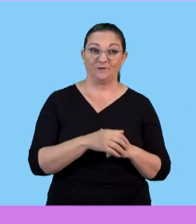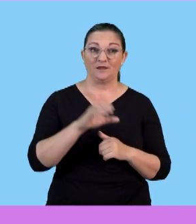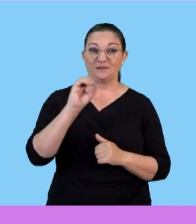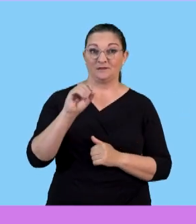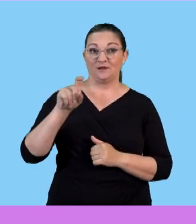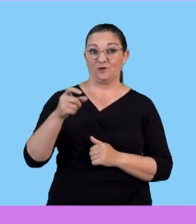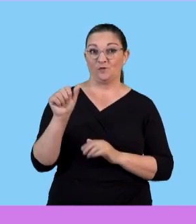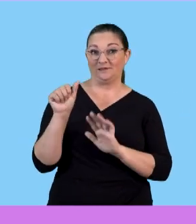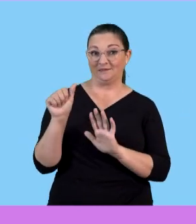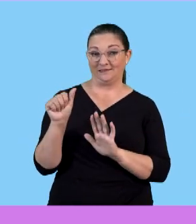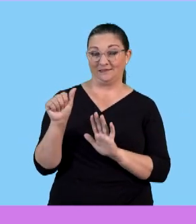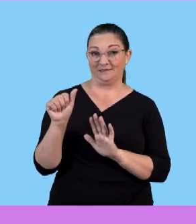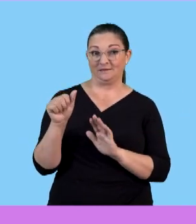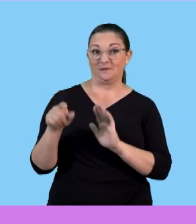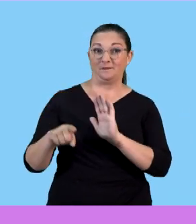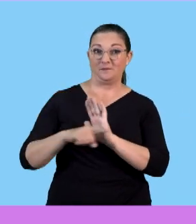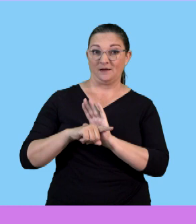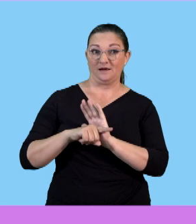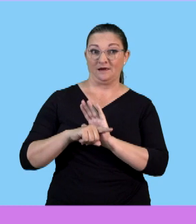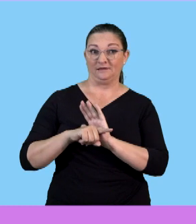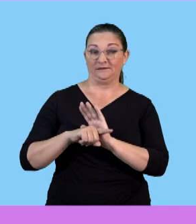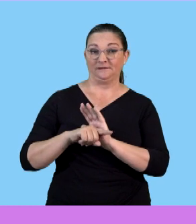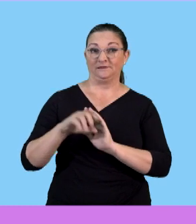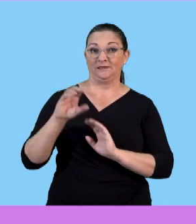is 0,6 minus